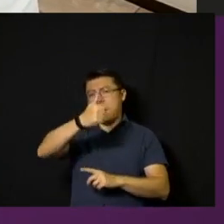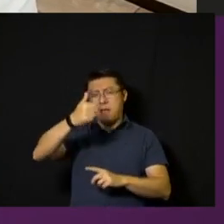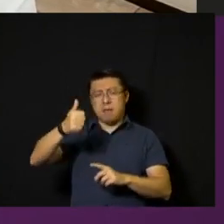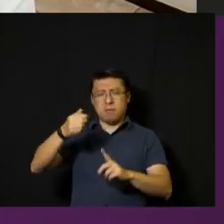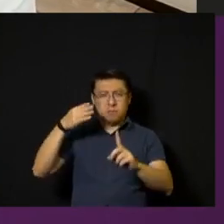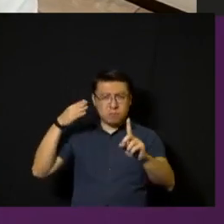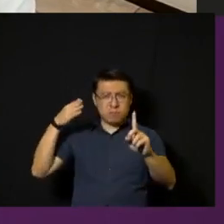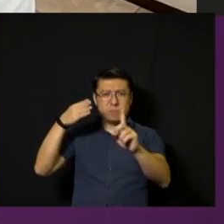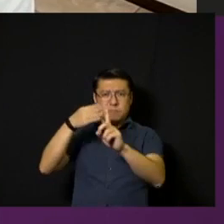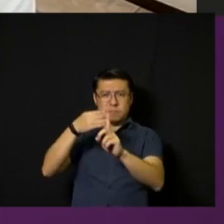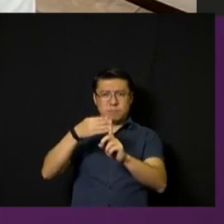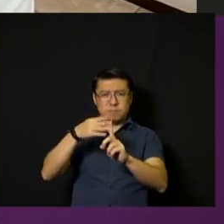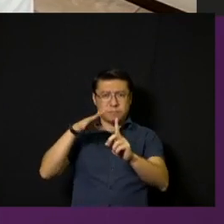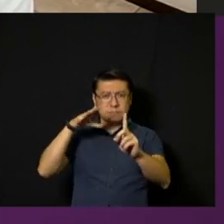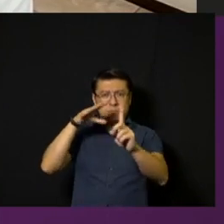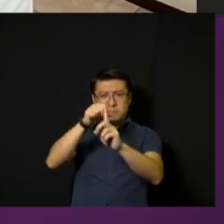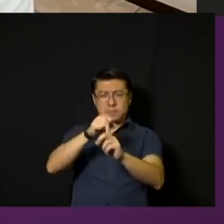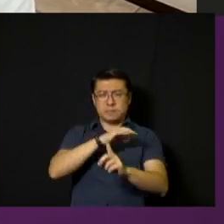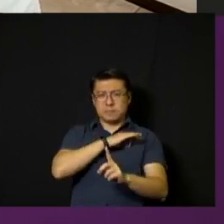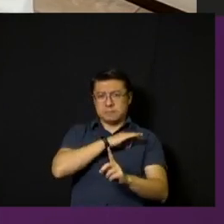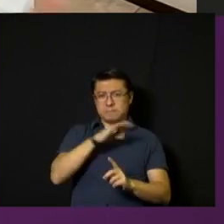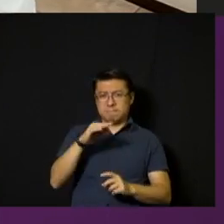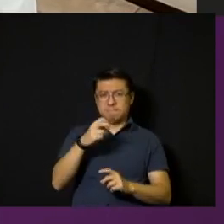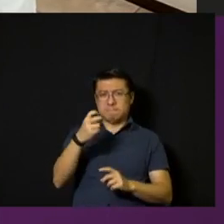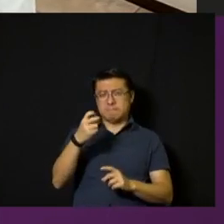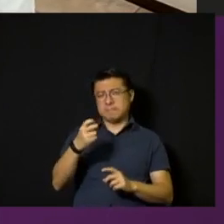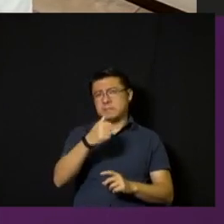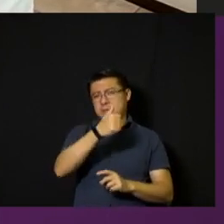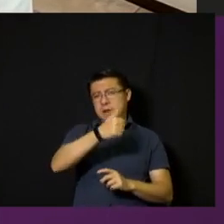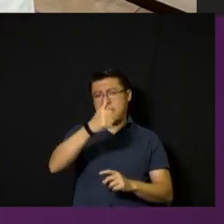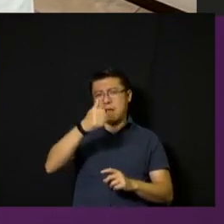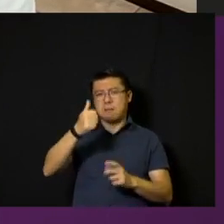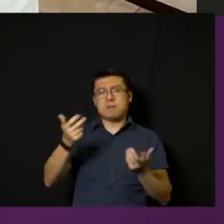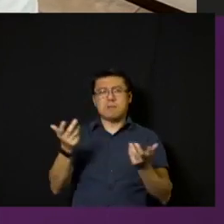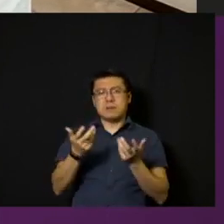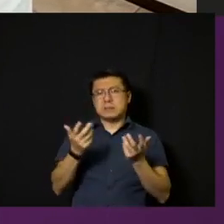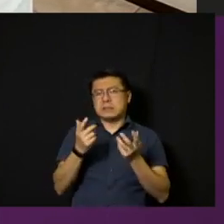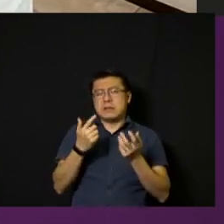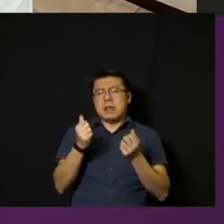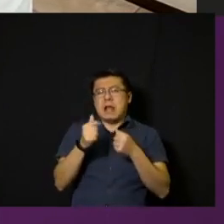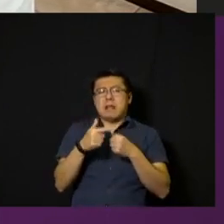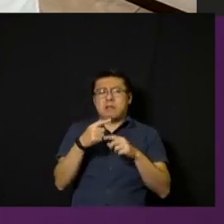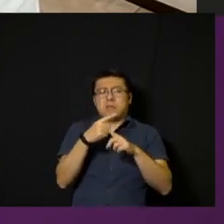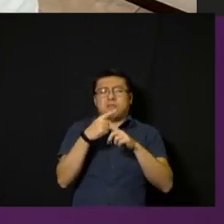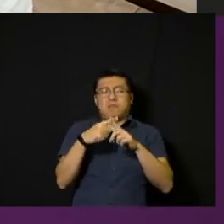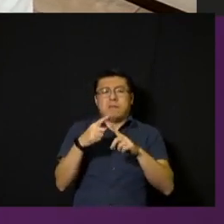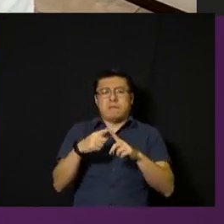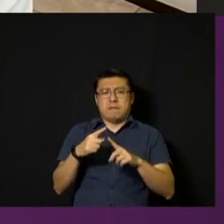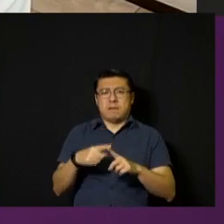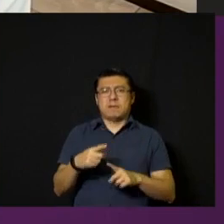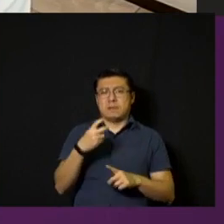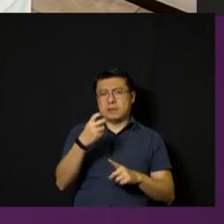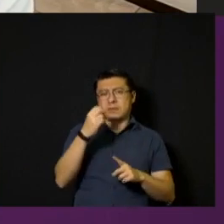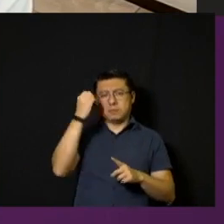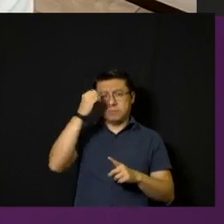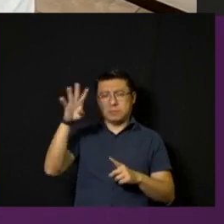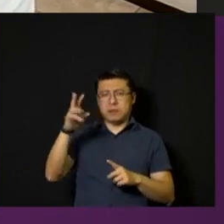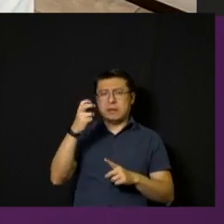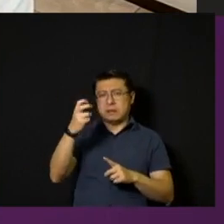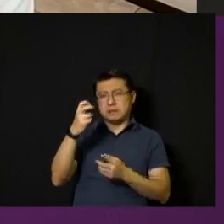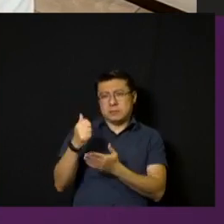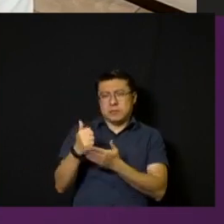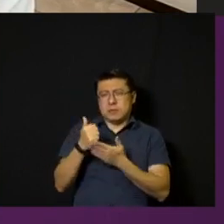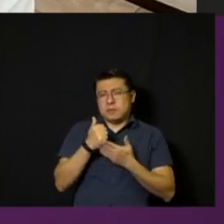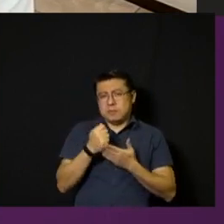we here? This will to do something differently, to start valuing themselves as human beings, and I